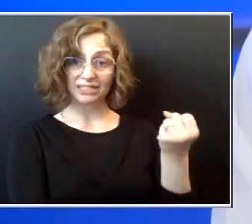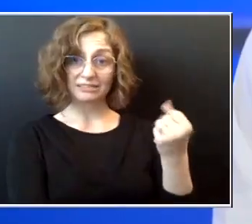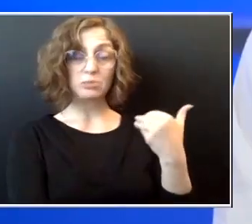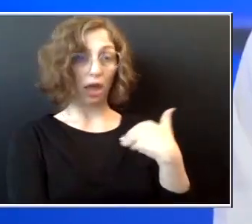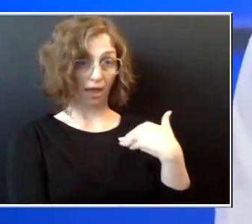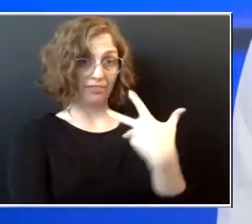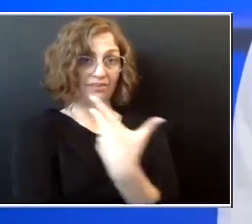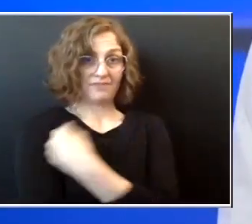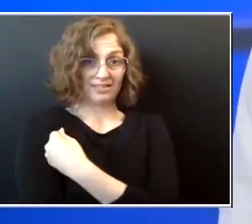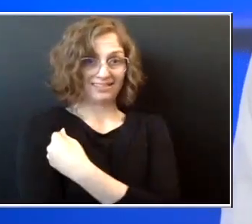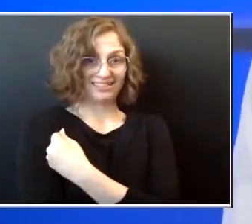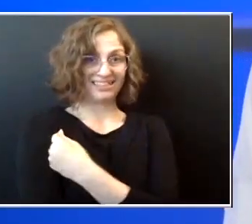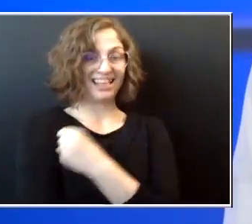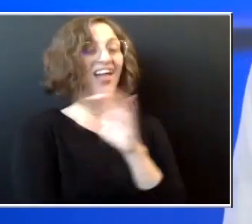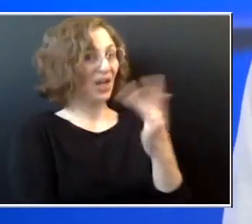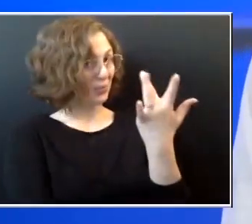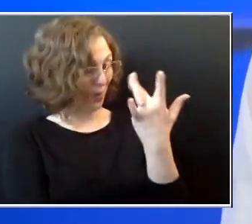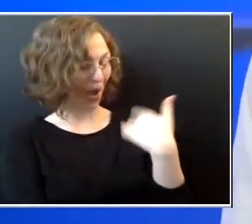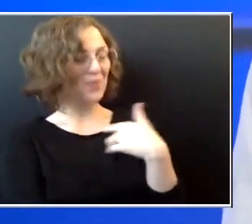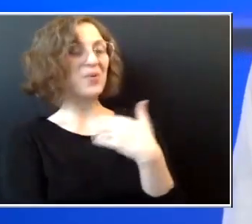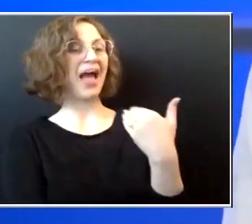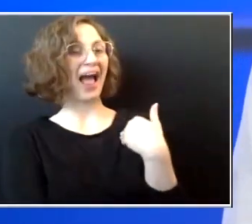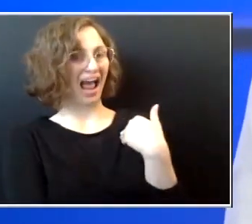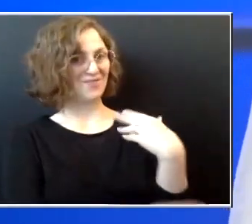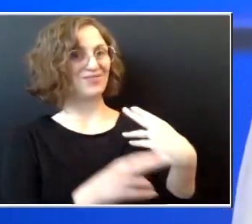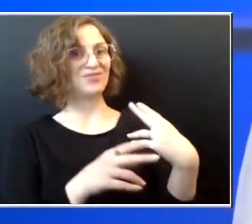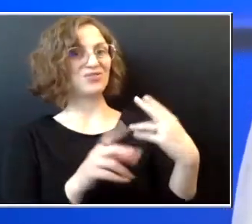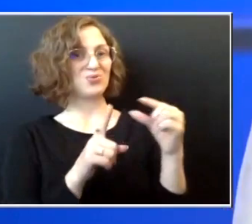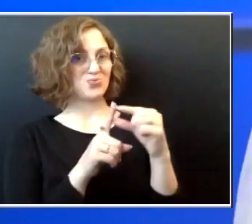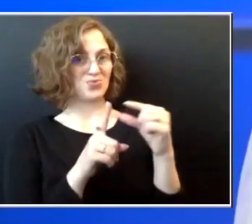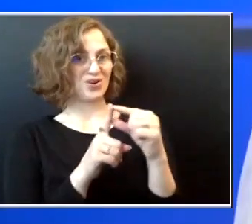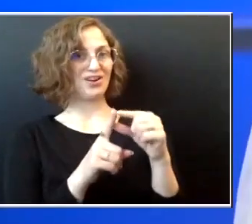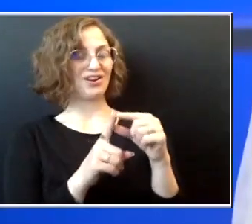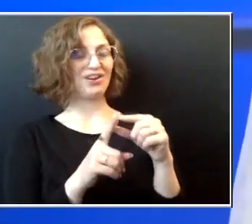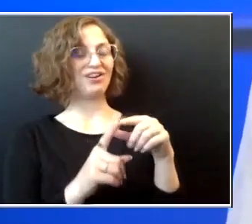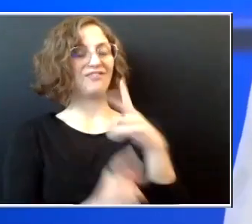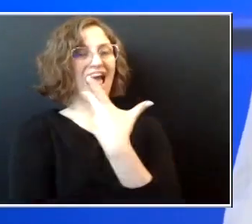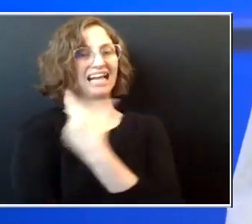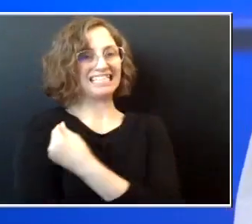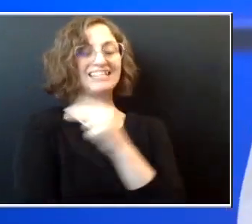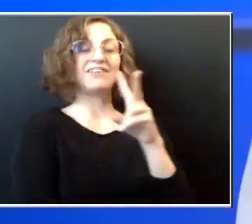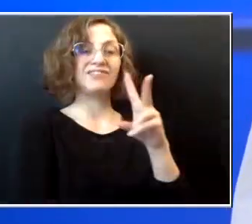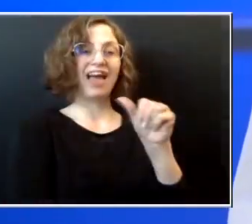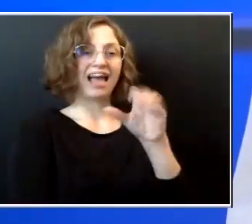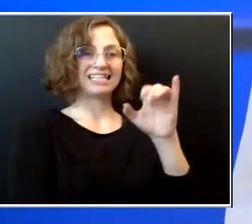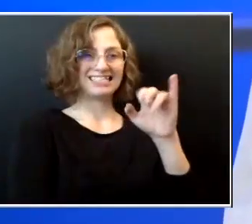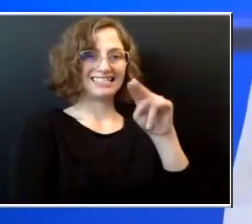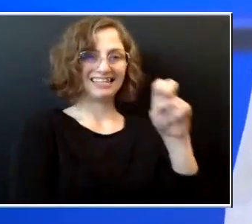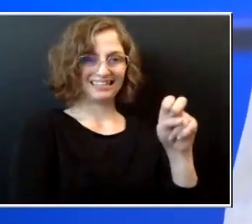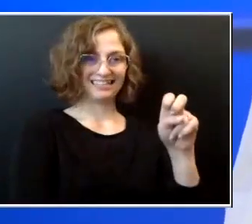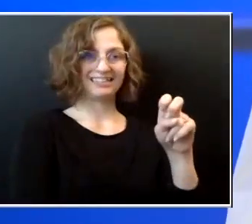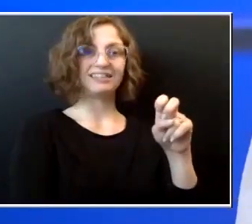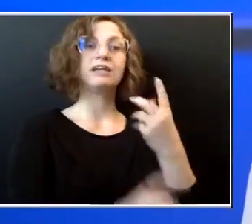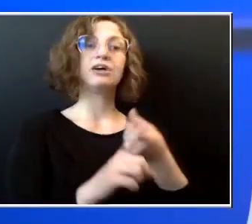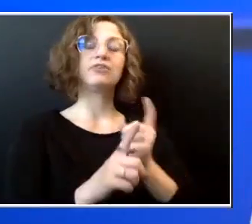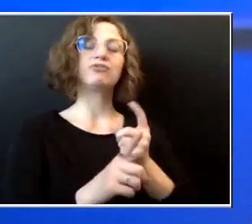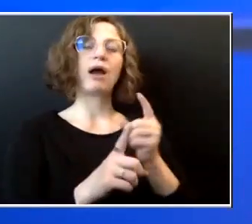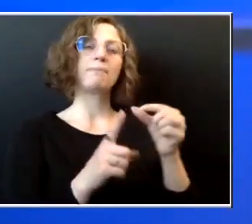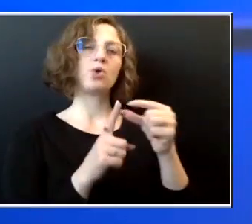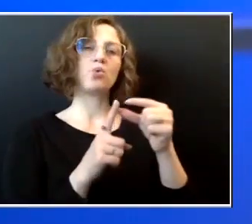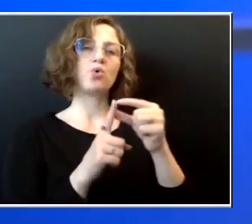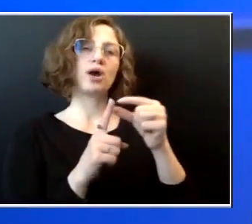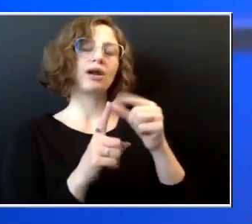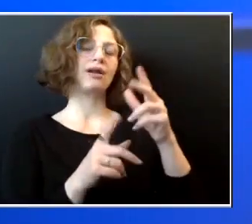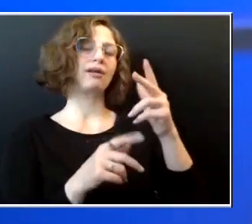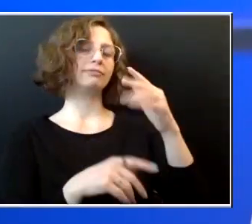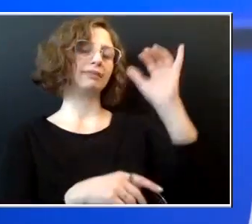vaccine, actually. It comes from the Latin word for cow, because there was a virus growing on that cows were